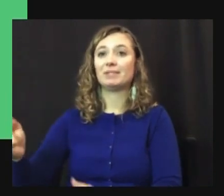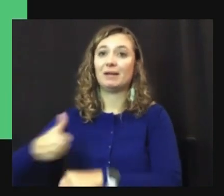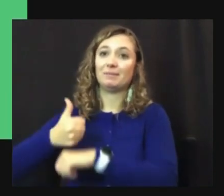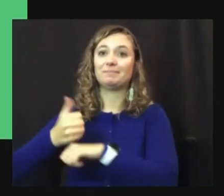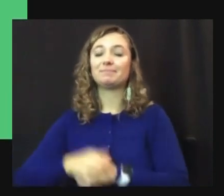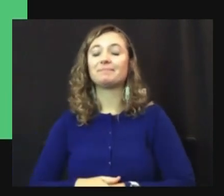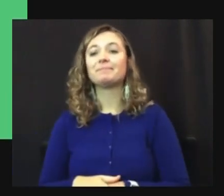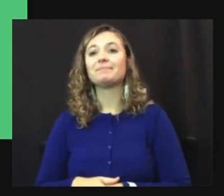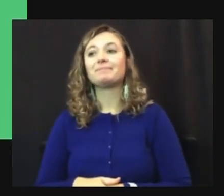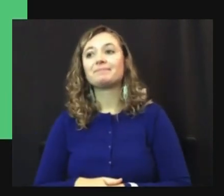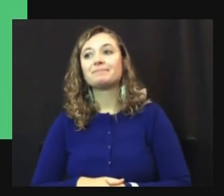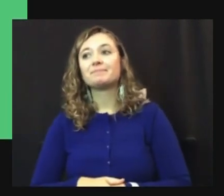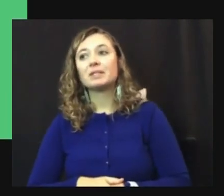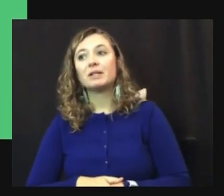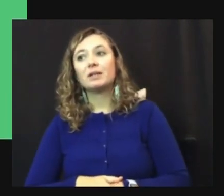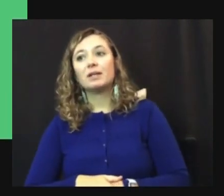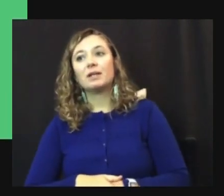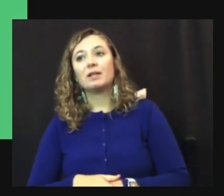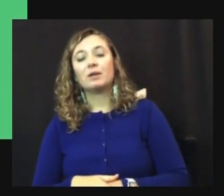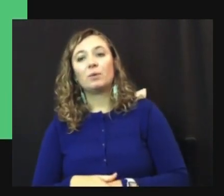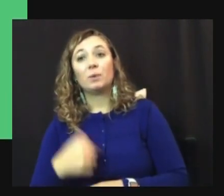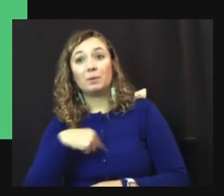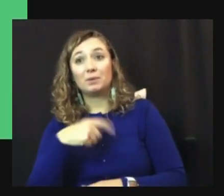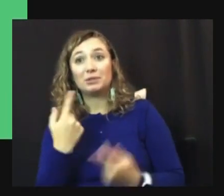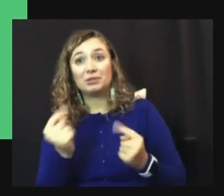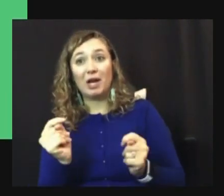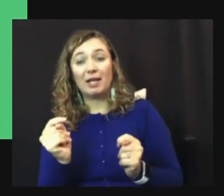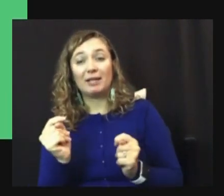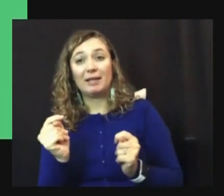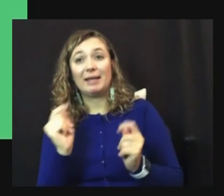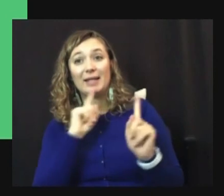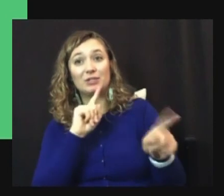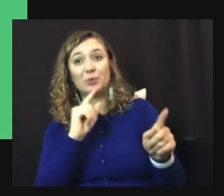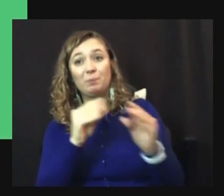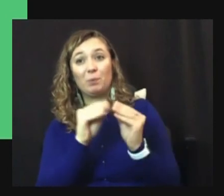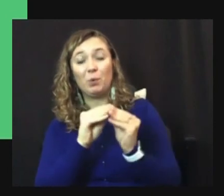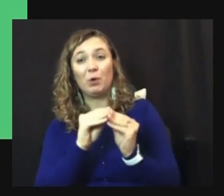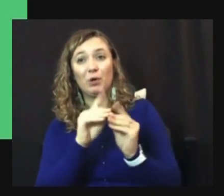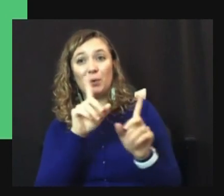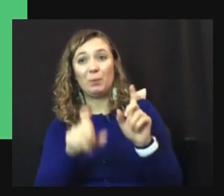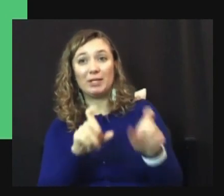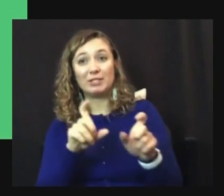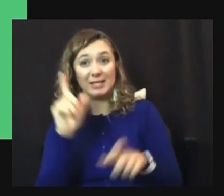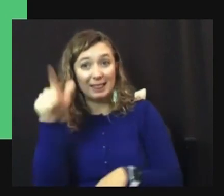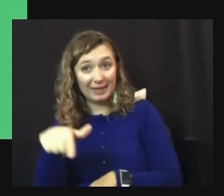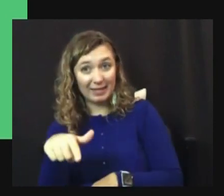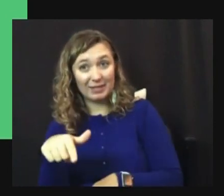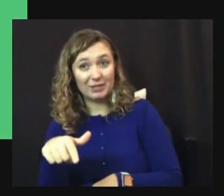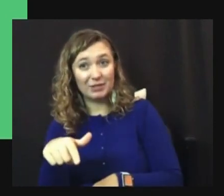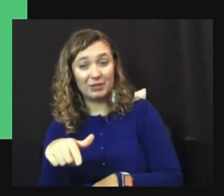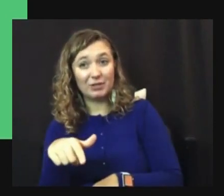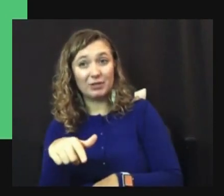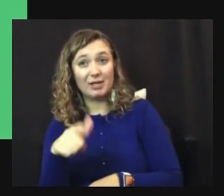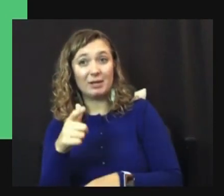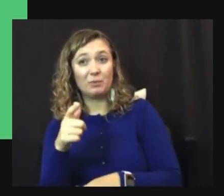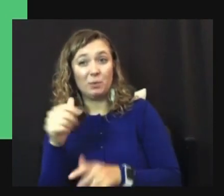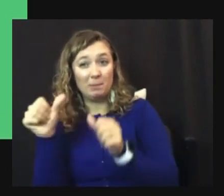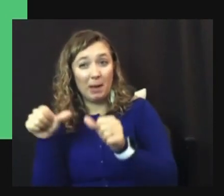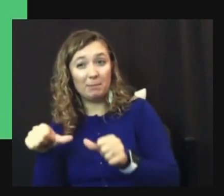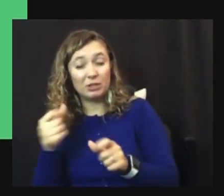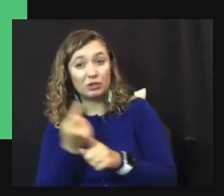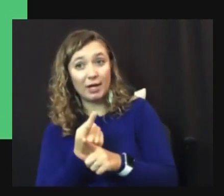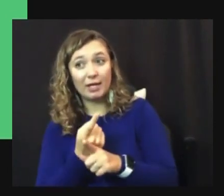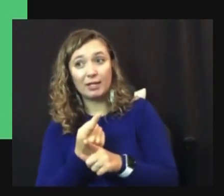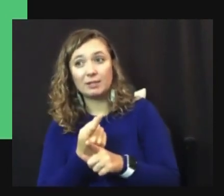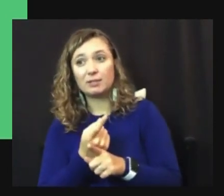get given the questions afterwards and try and answer as many as we can and publish them. Is that right? Have I made that up? I think that's true. Yeah,